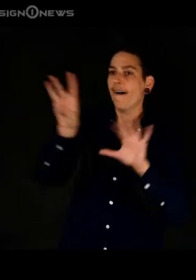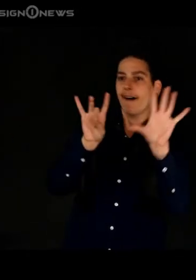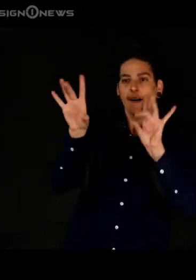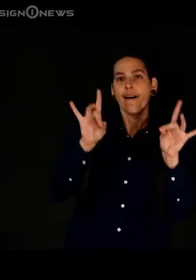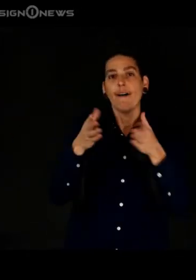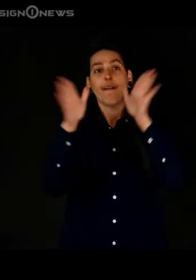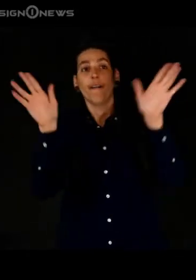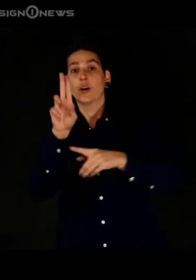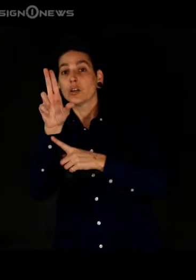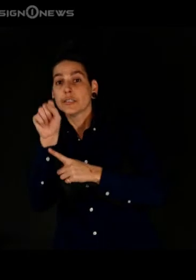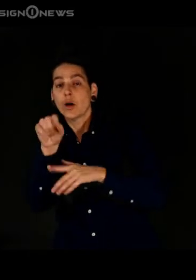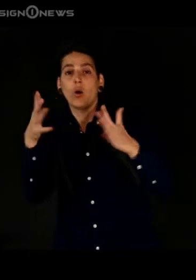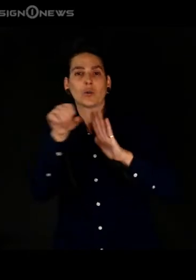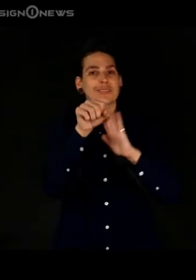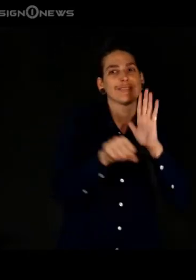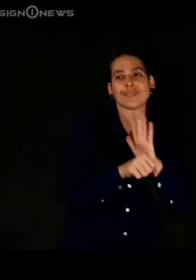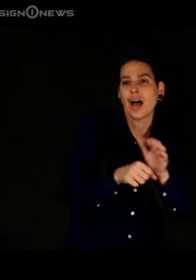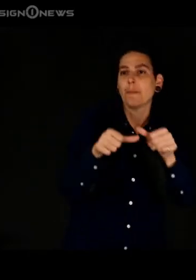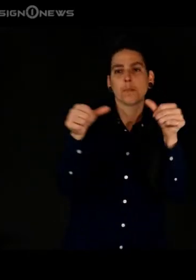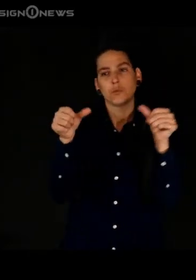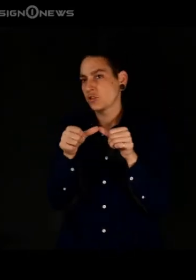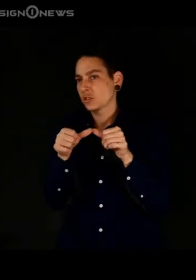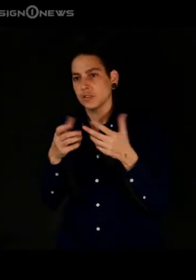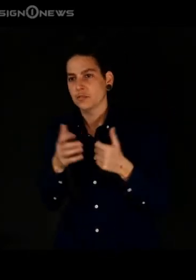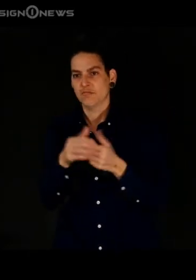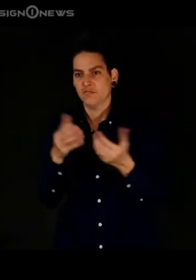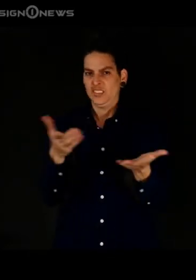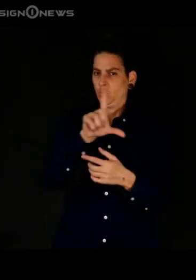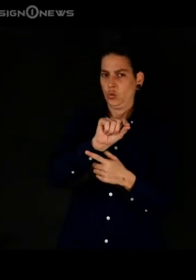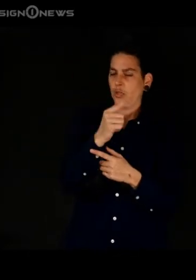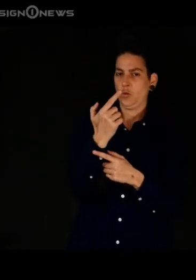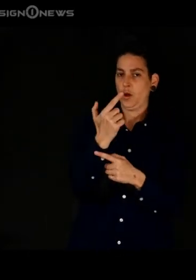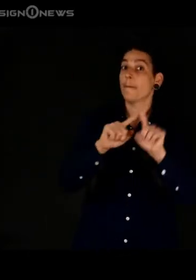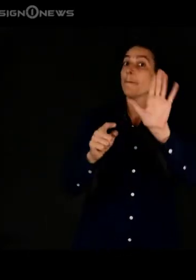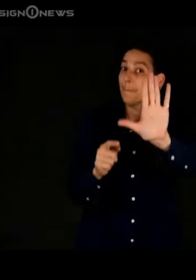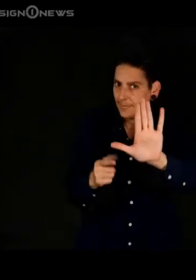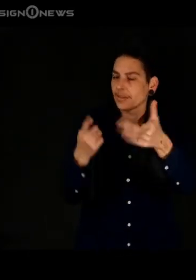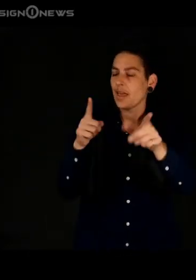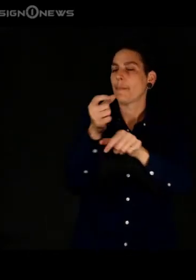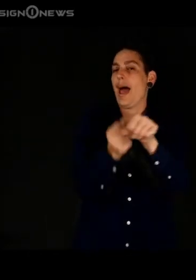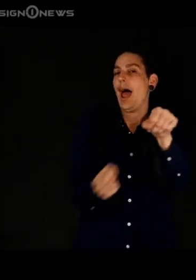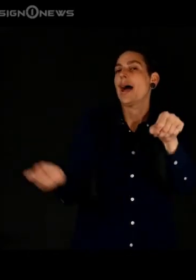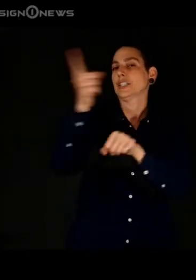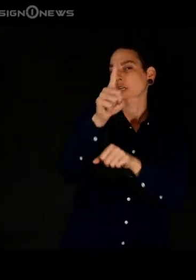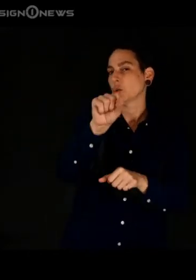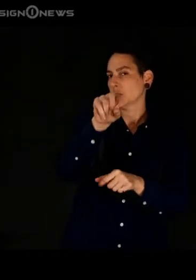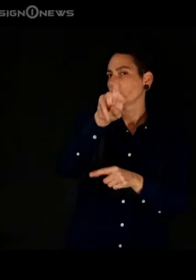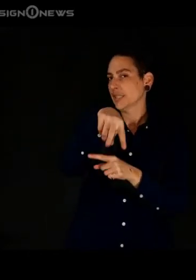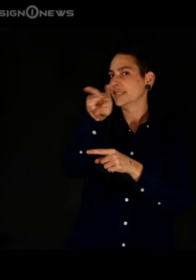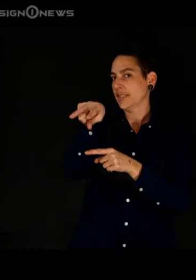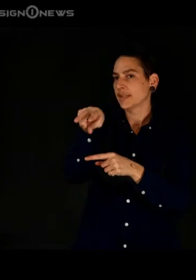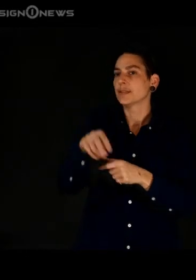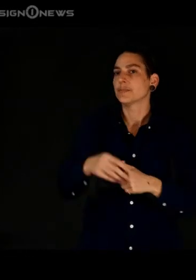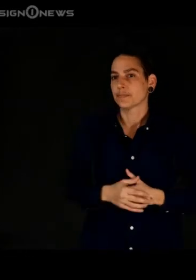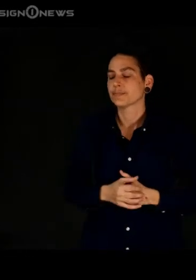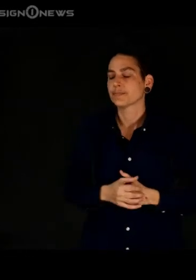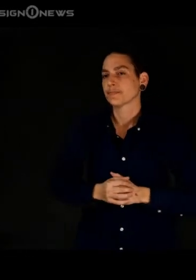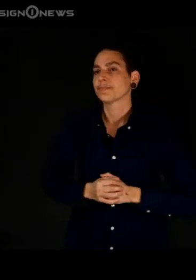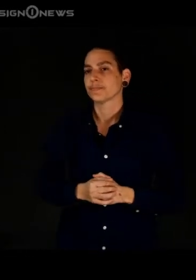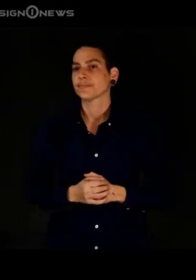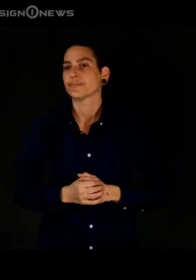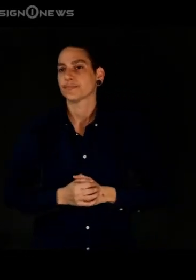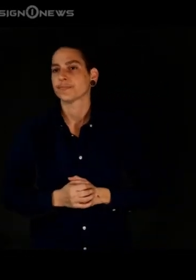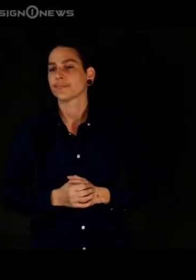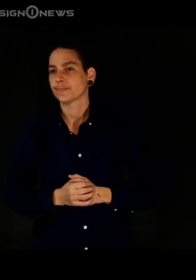or U.S. position in 2021. That will be happening next year in